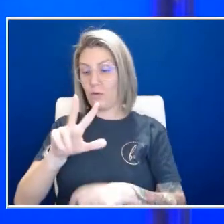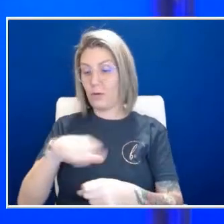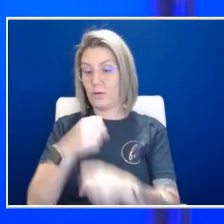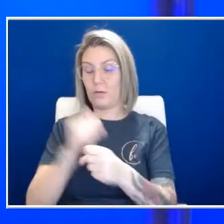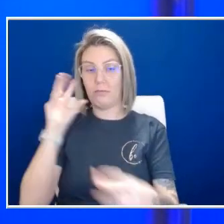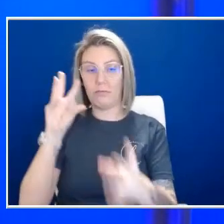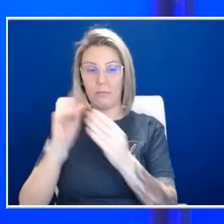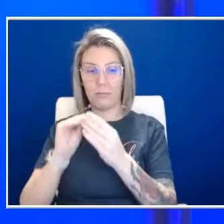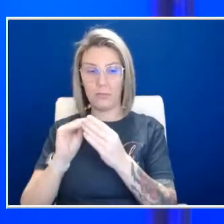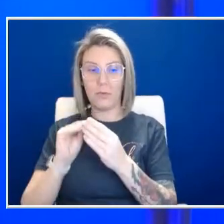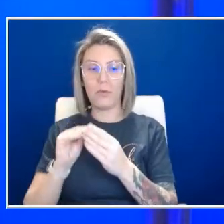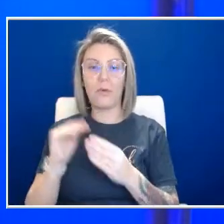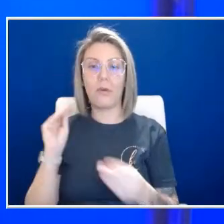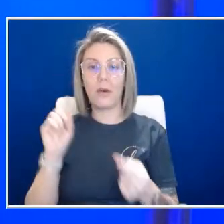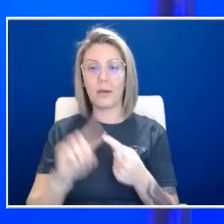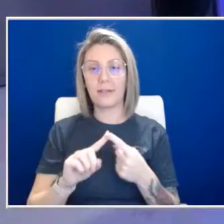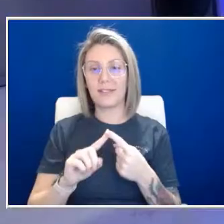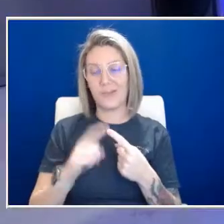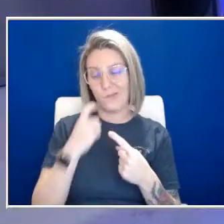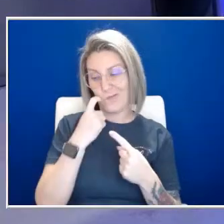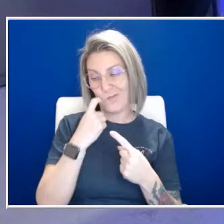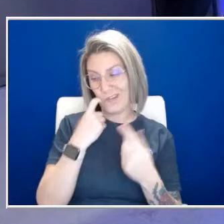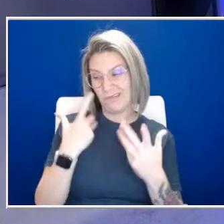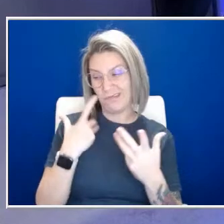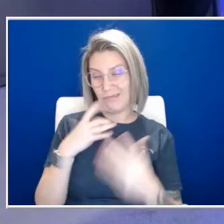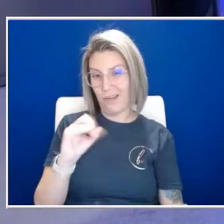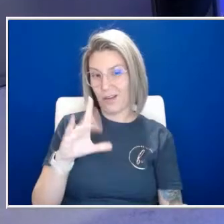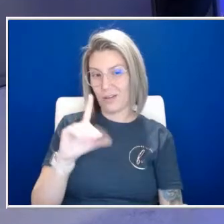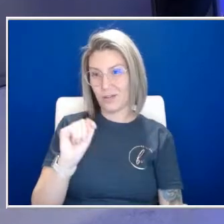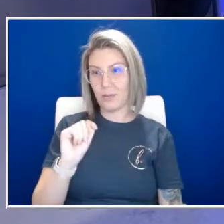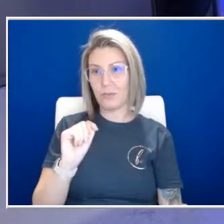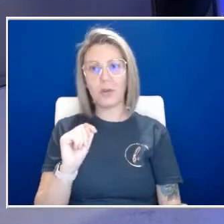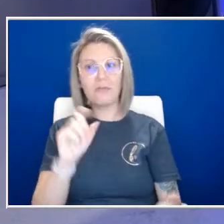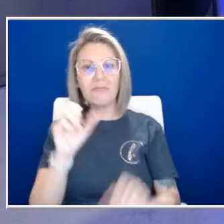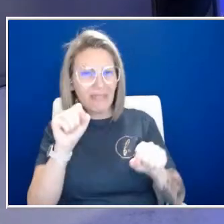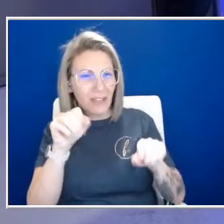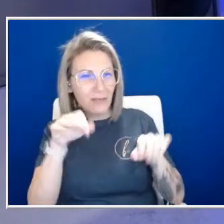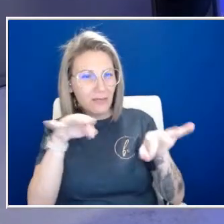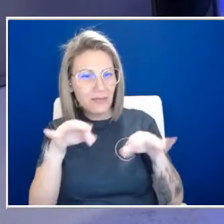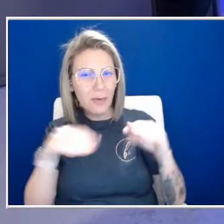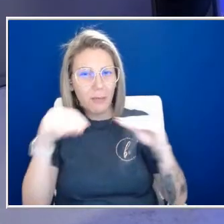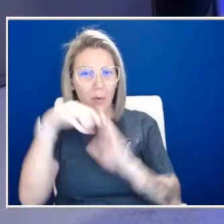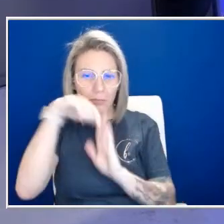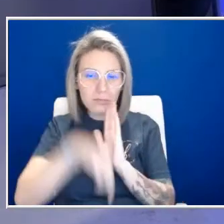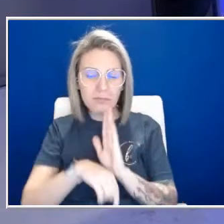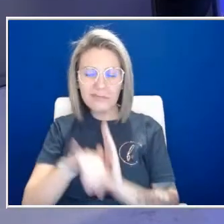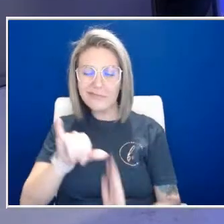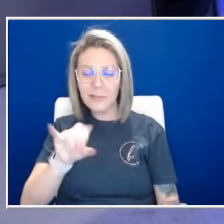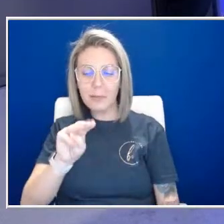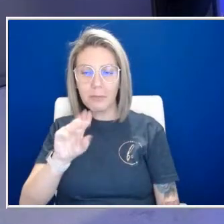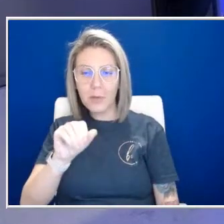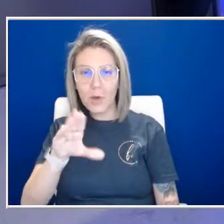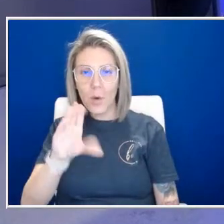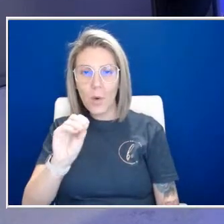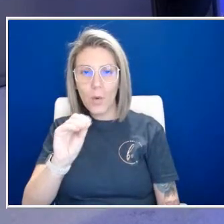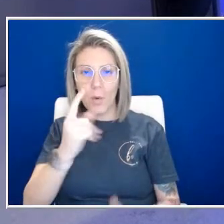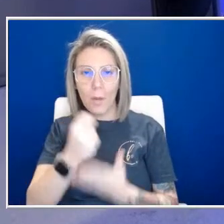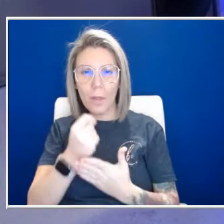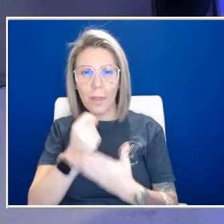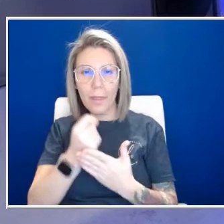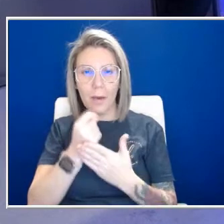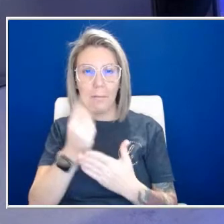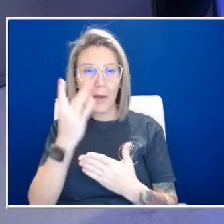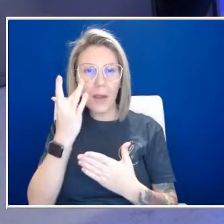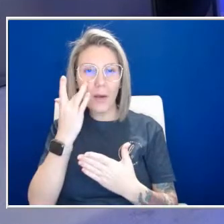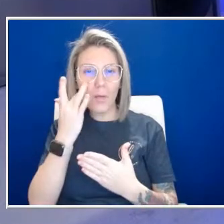until last October. And tell us more about the immunotherapy process and why, again, a really good option for her in this case.